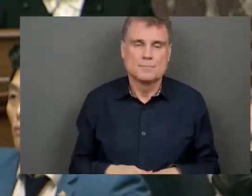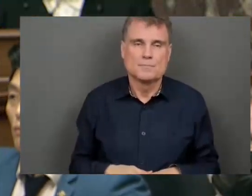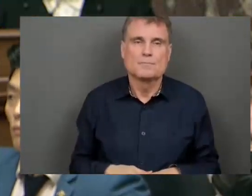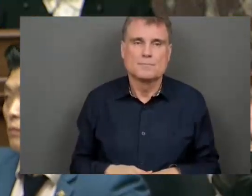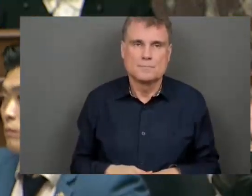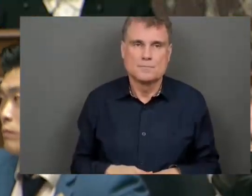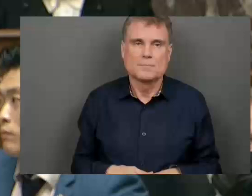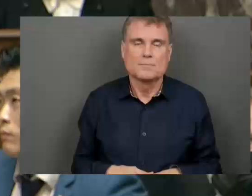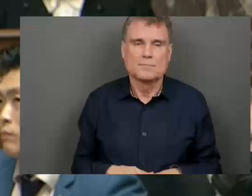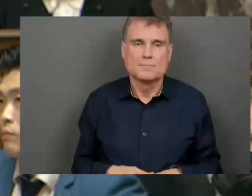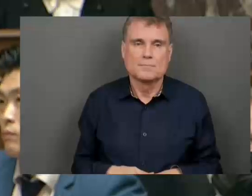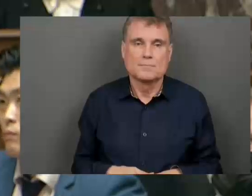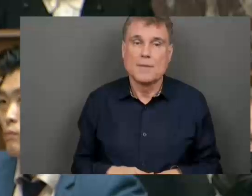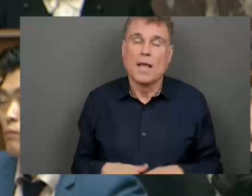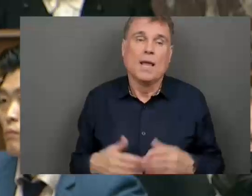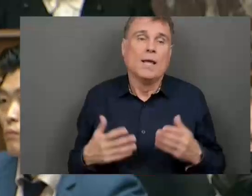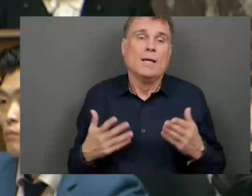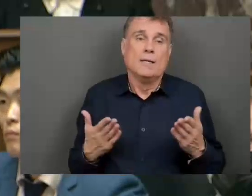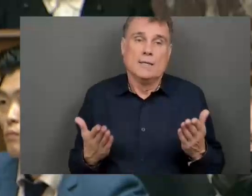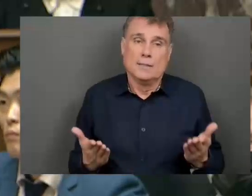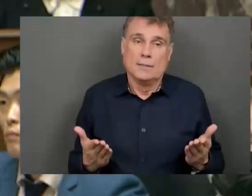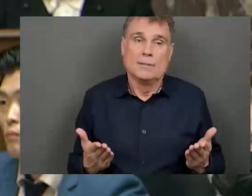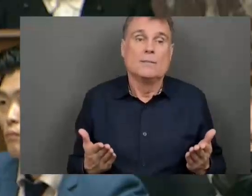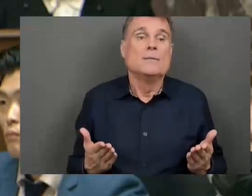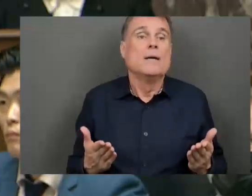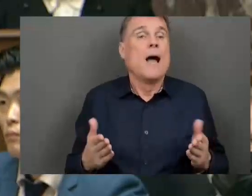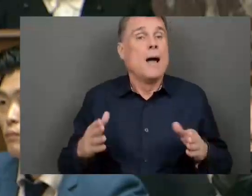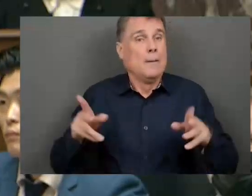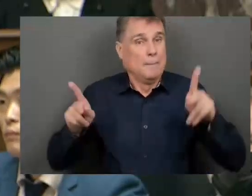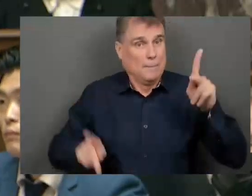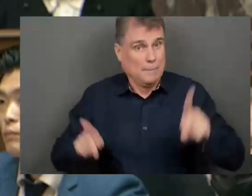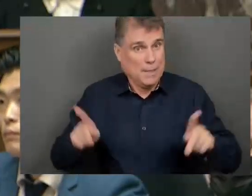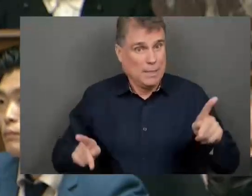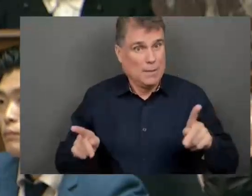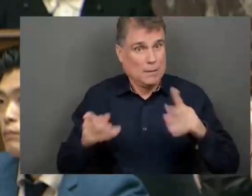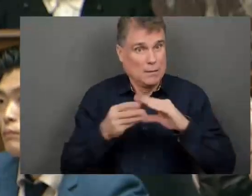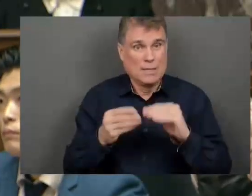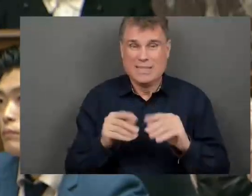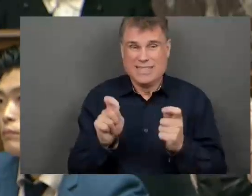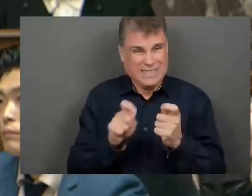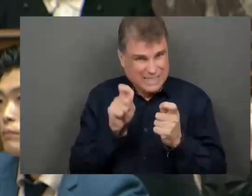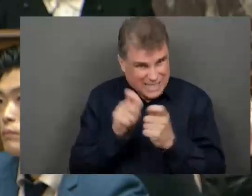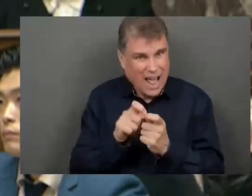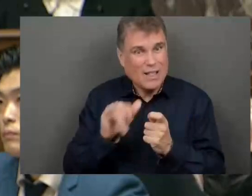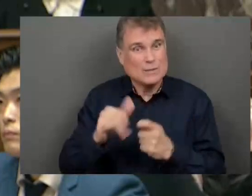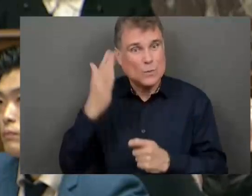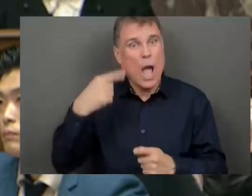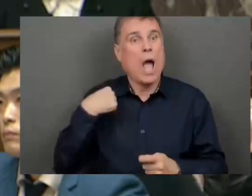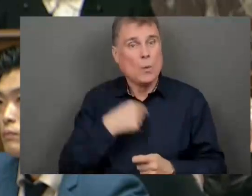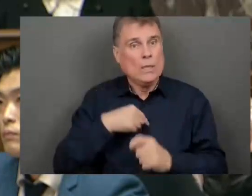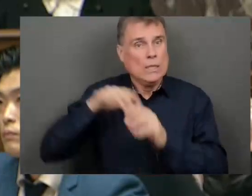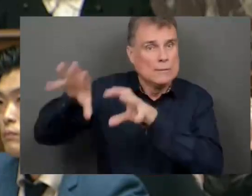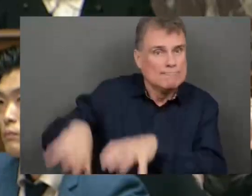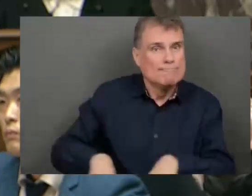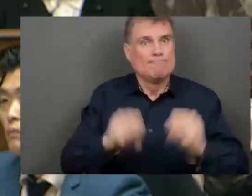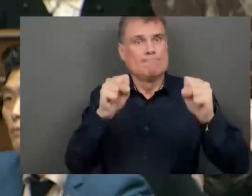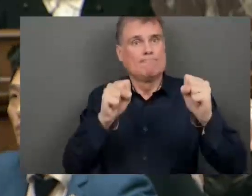member cites. This is exactly why we're in government, to build the systems that combat the